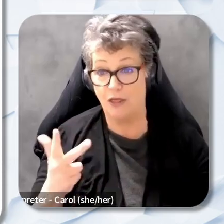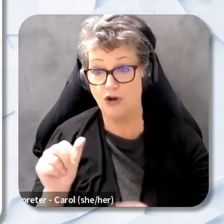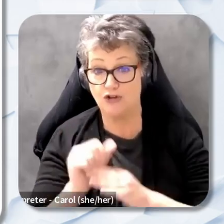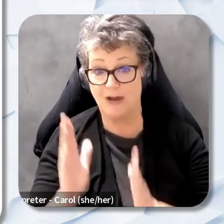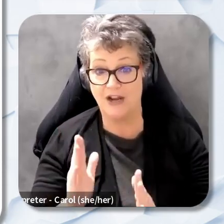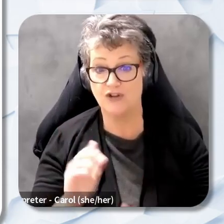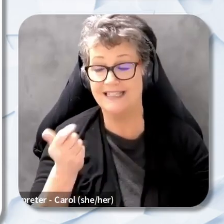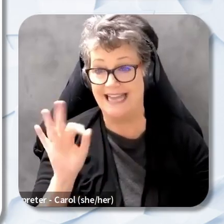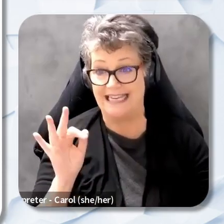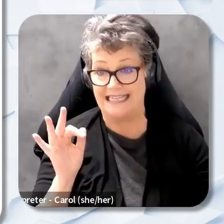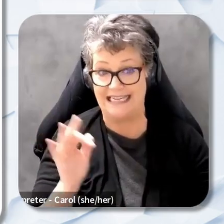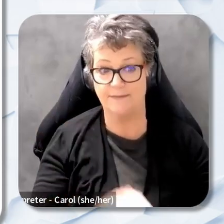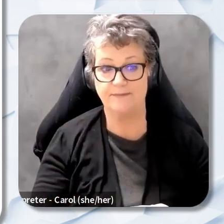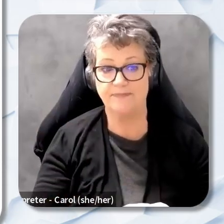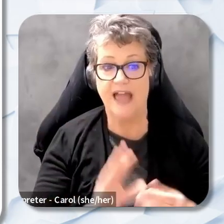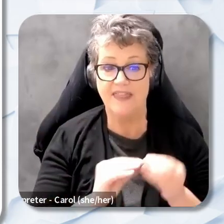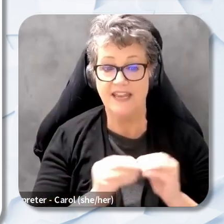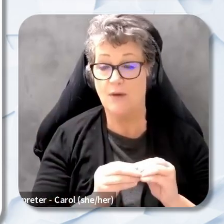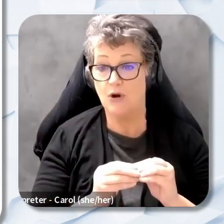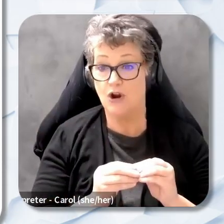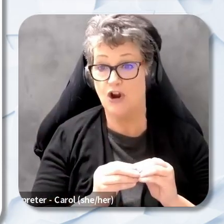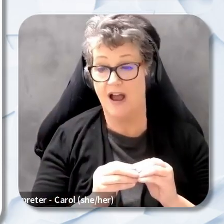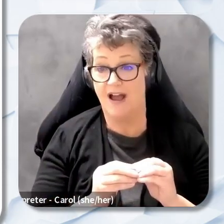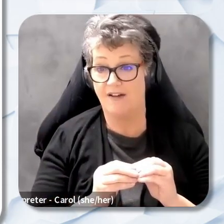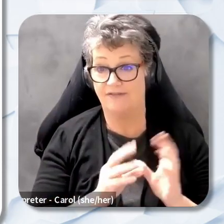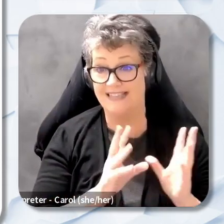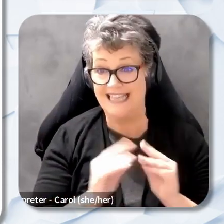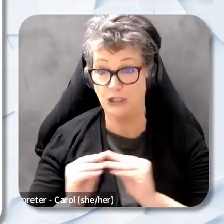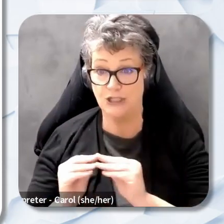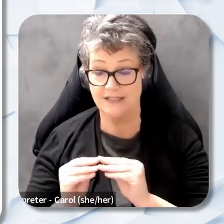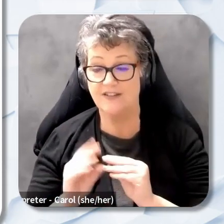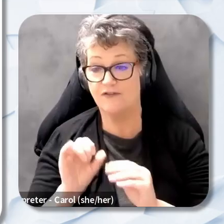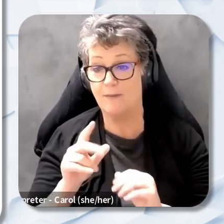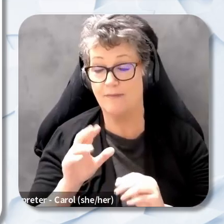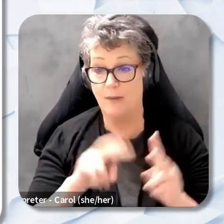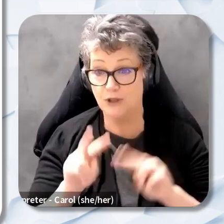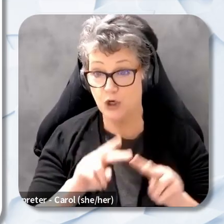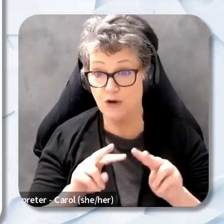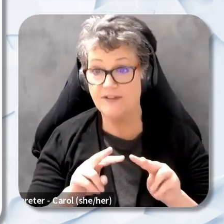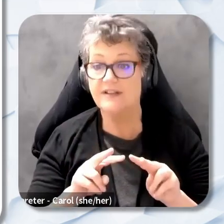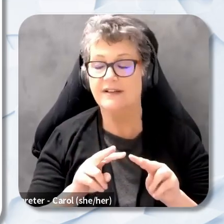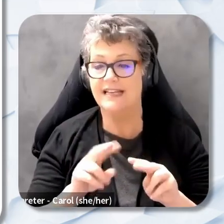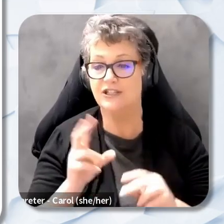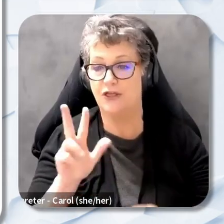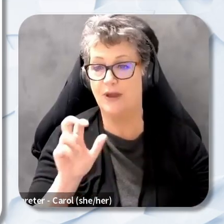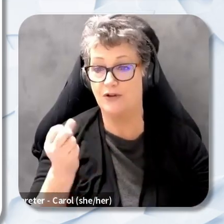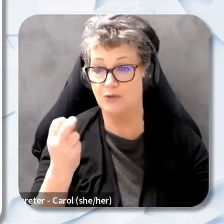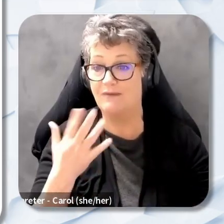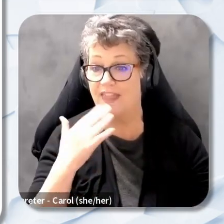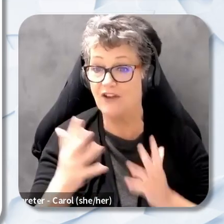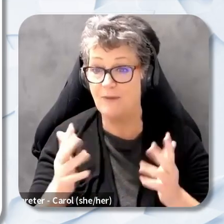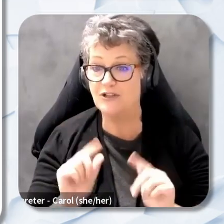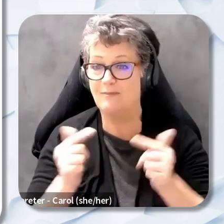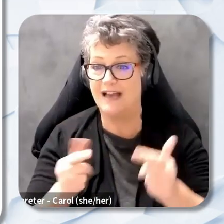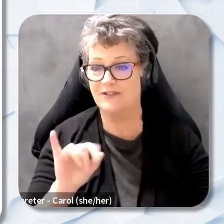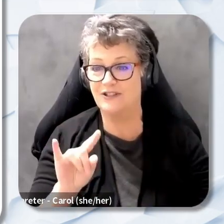is 19. And the number of sessions being observed by the block grant is 312. Thank you very much, and I'll pass